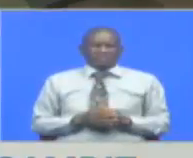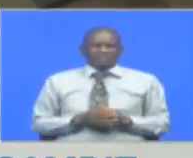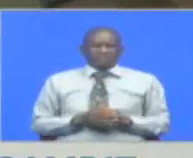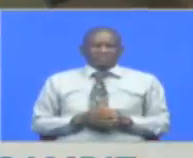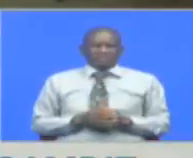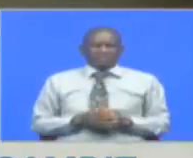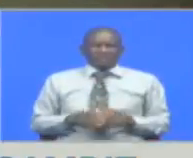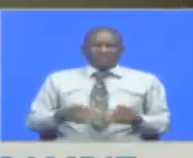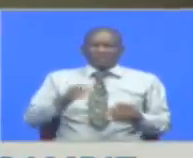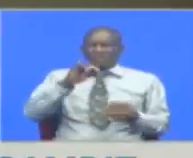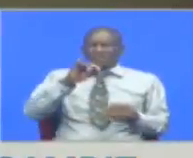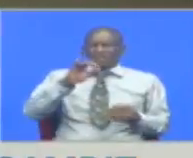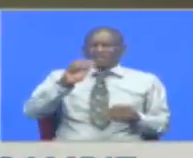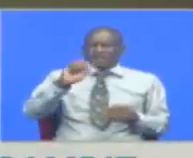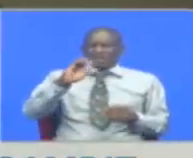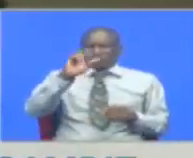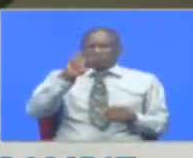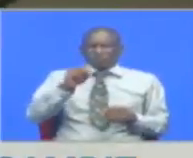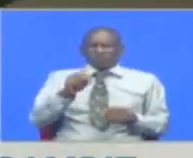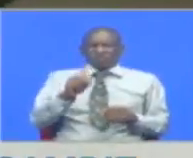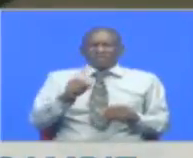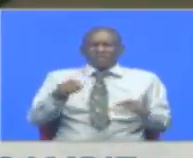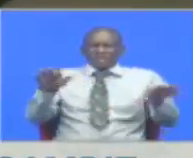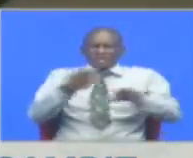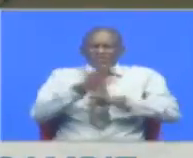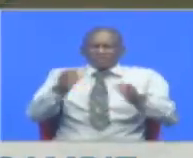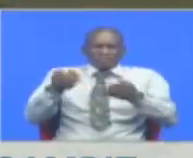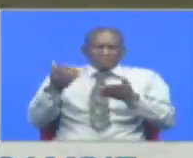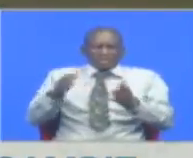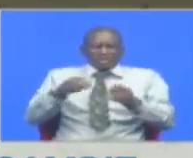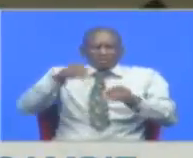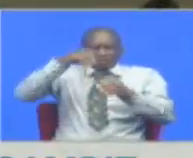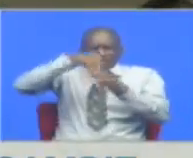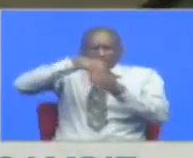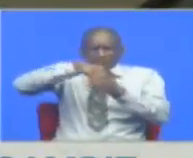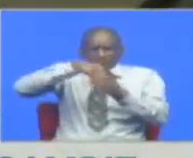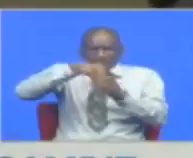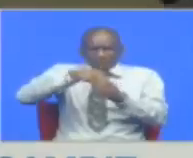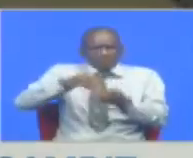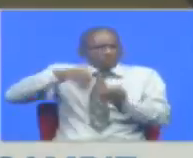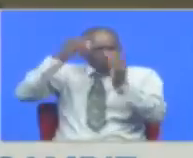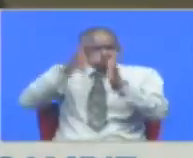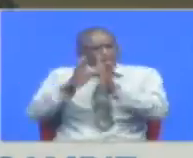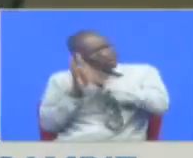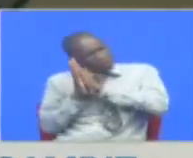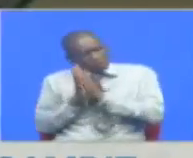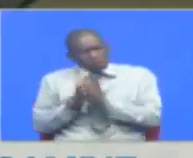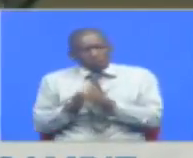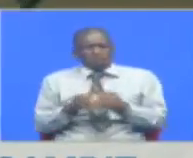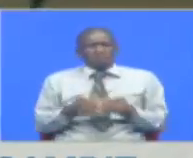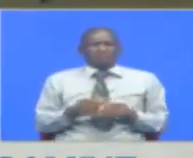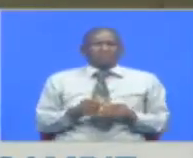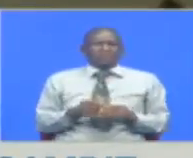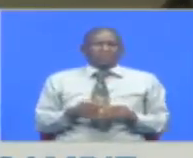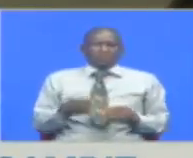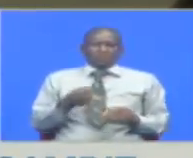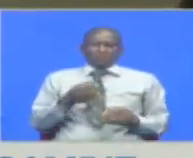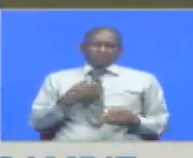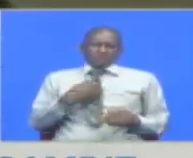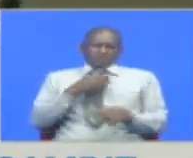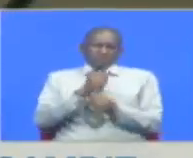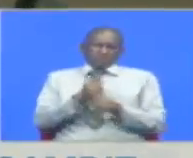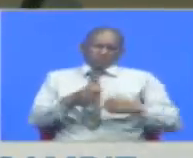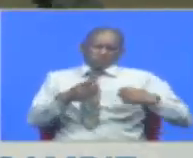For Acorn, the sky is the limit when it comes to investment in student accommodation. It's been a 6-year journey,